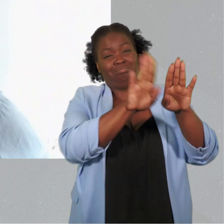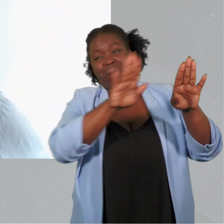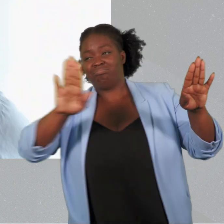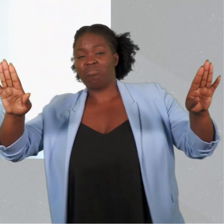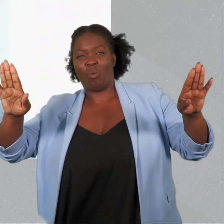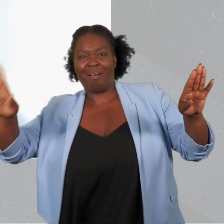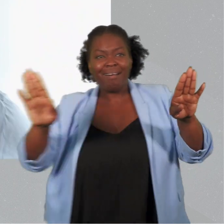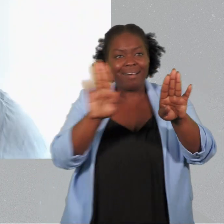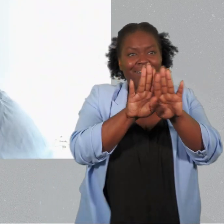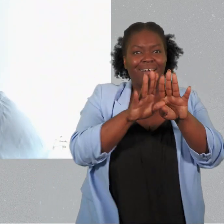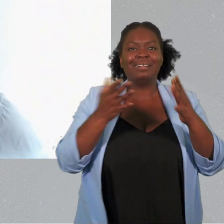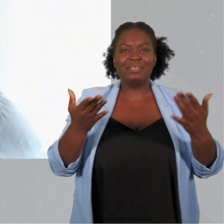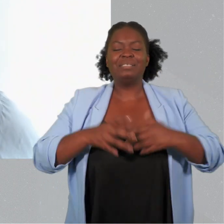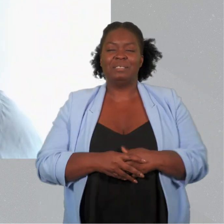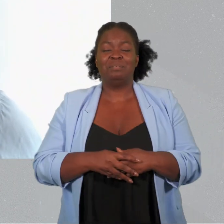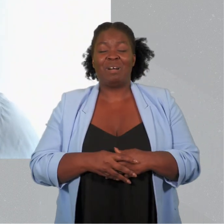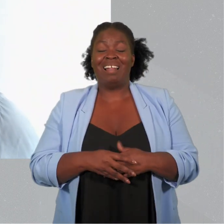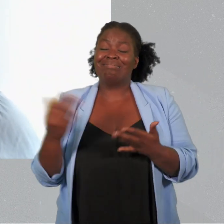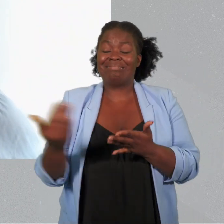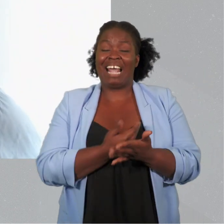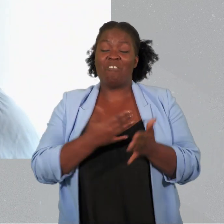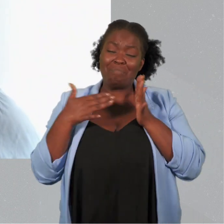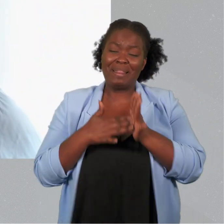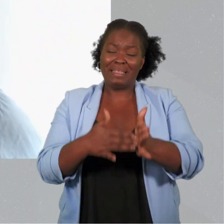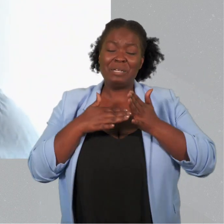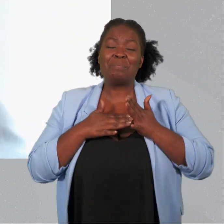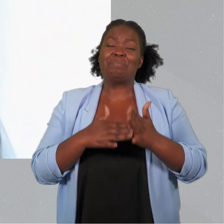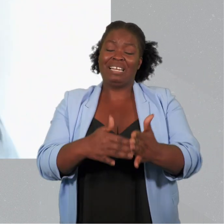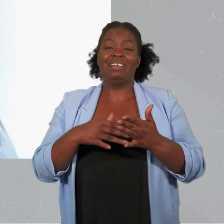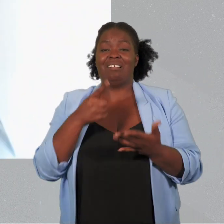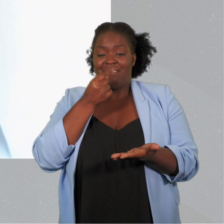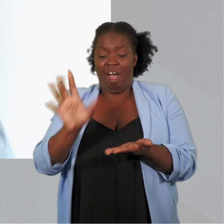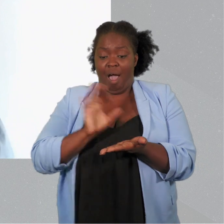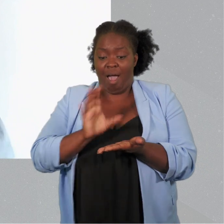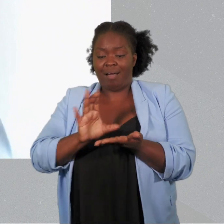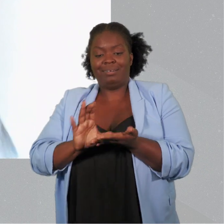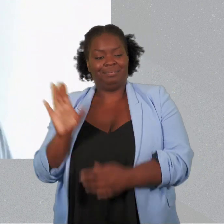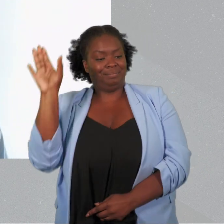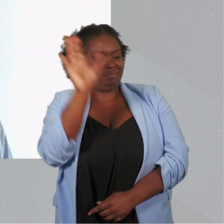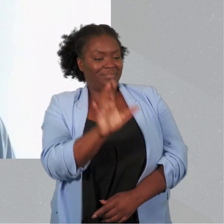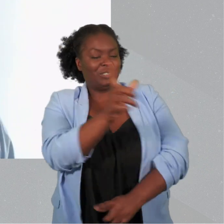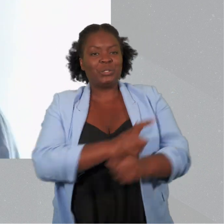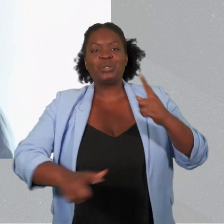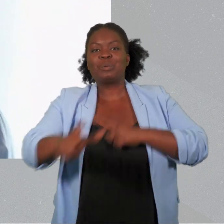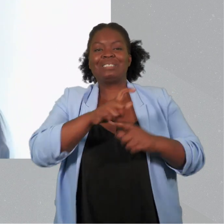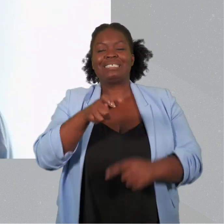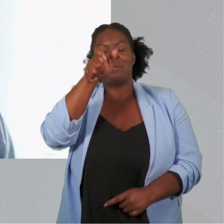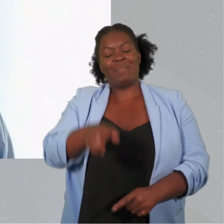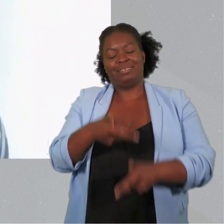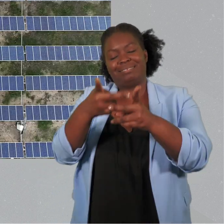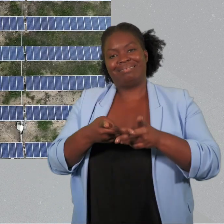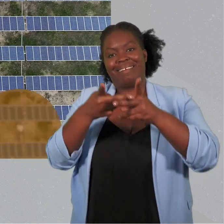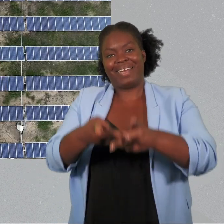best examples we've seen across the country, millions, it saves millions of pounds that you can reinvest back into your community, back into patient care.